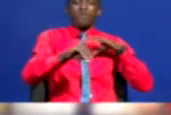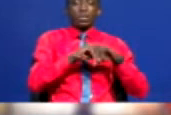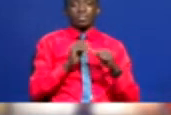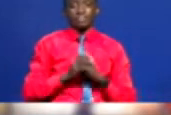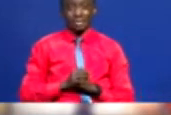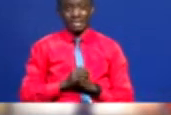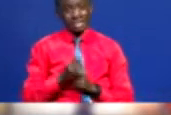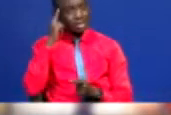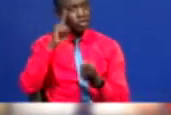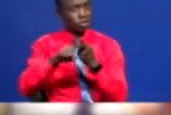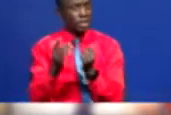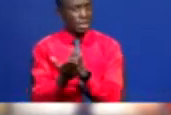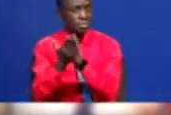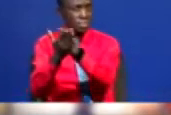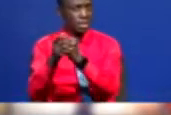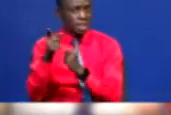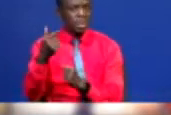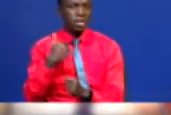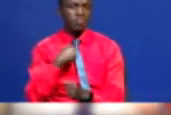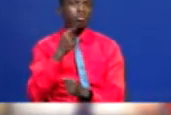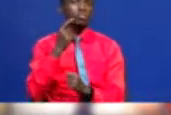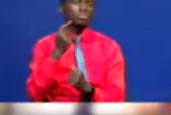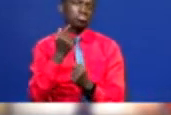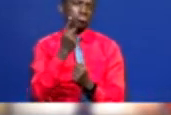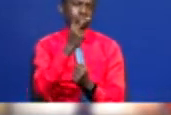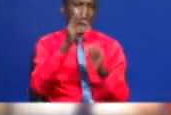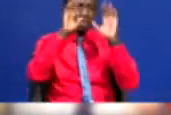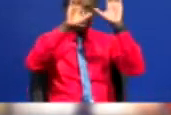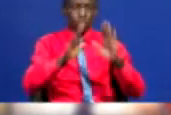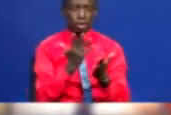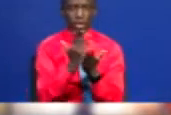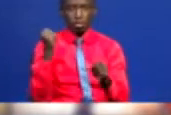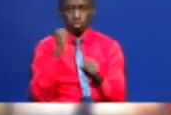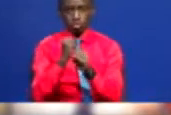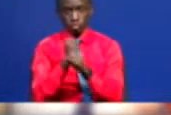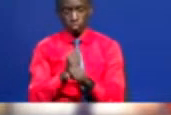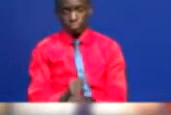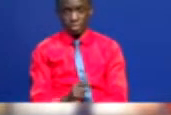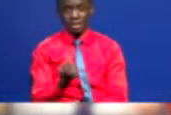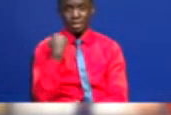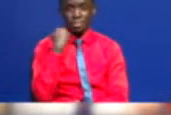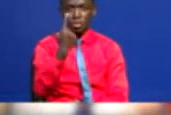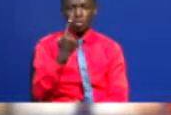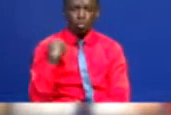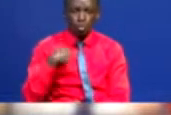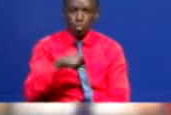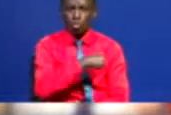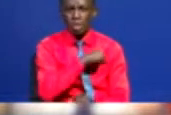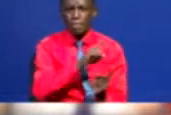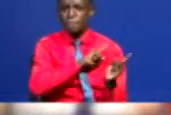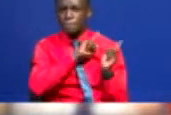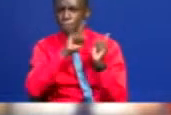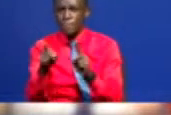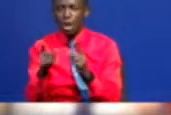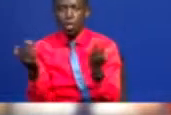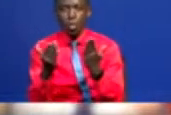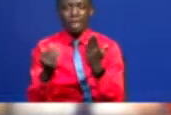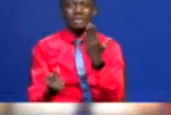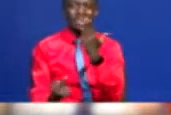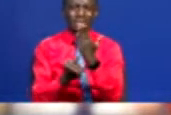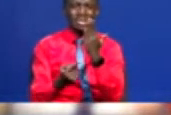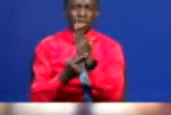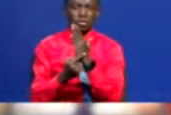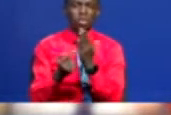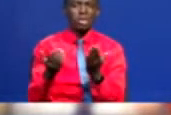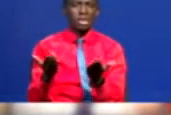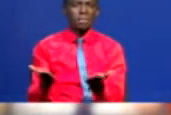facilitate this, there are two critical things that we have also done. One, we have embarked on a massive digital skilling program.